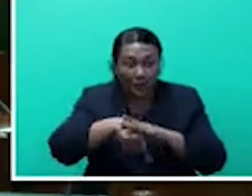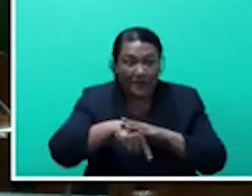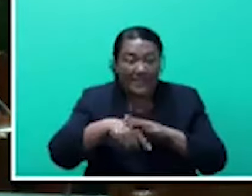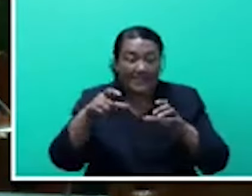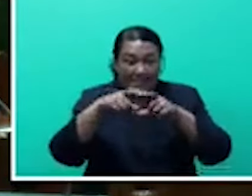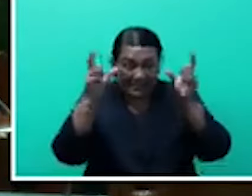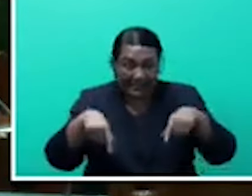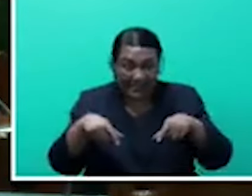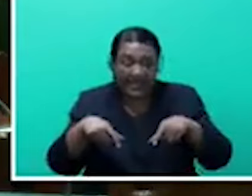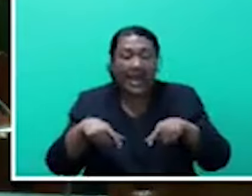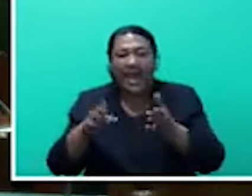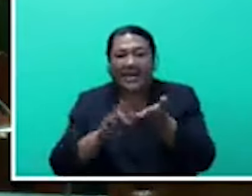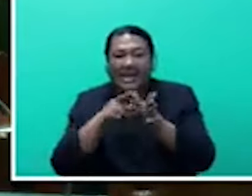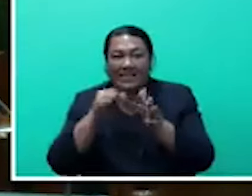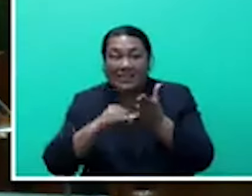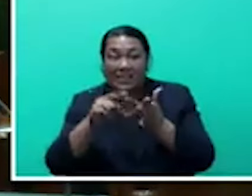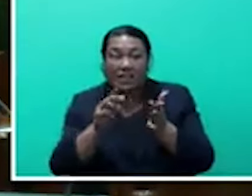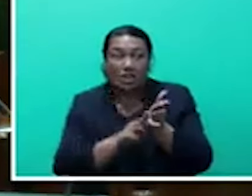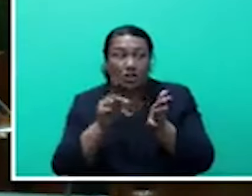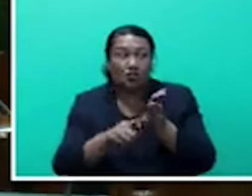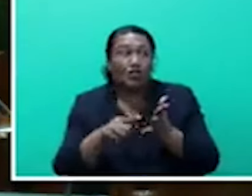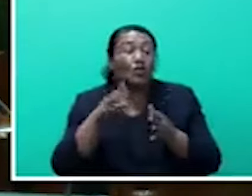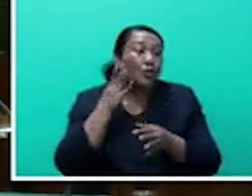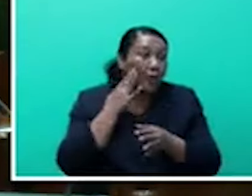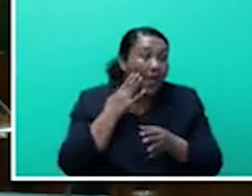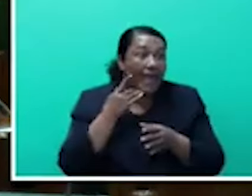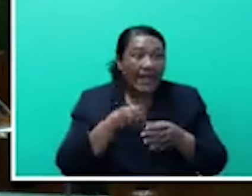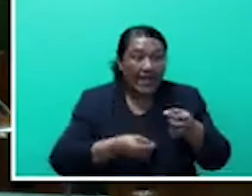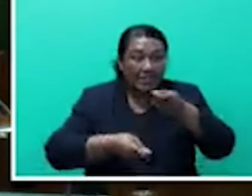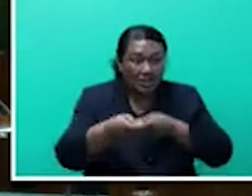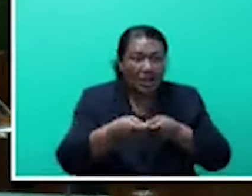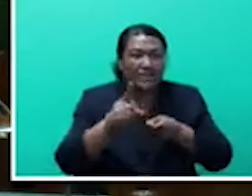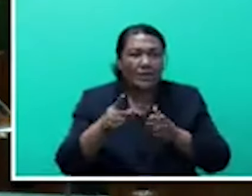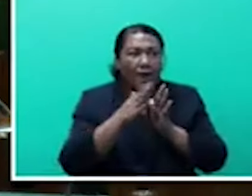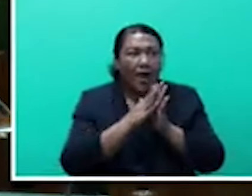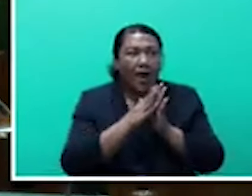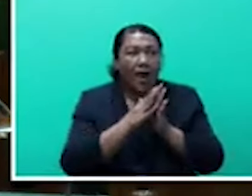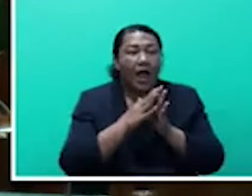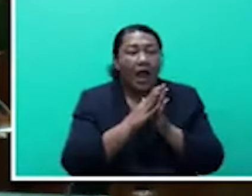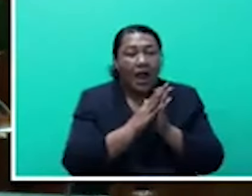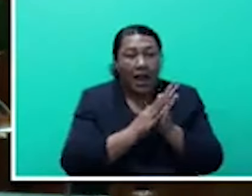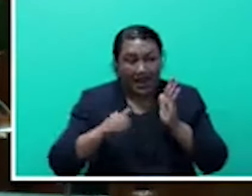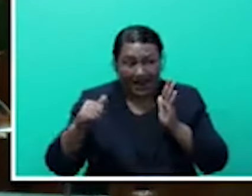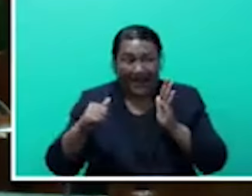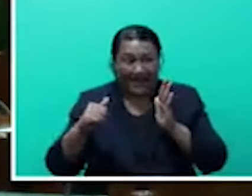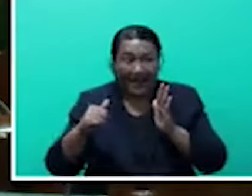the Nasinu Town Council, sir. And in terms of exchanging or using the rubbish collection trucks,